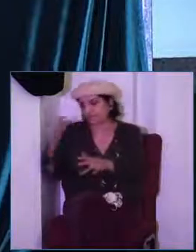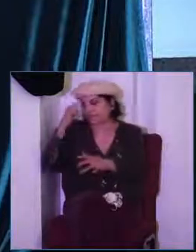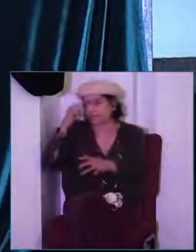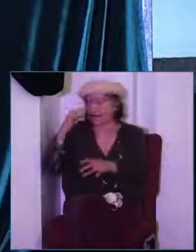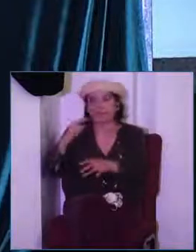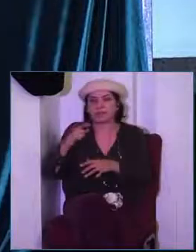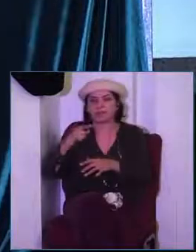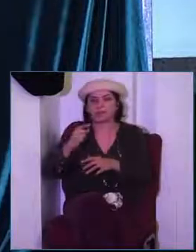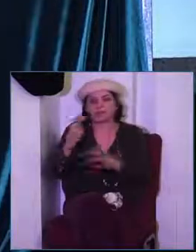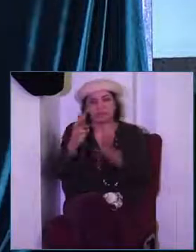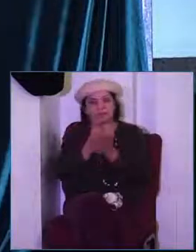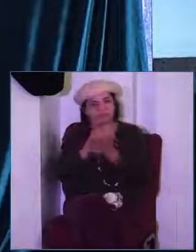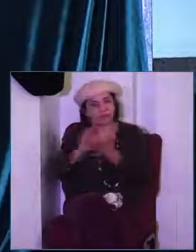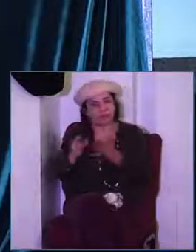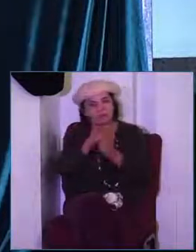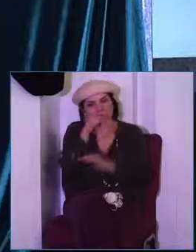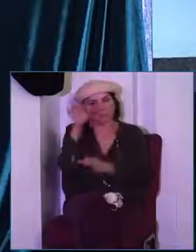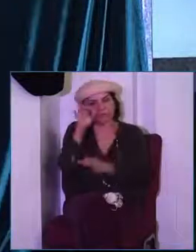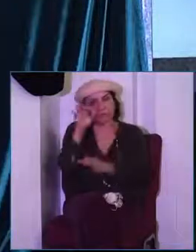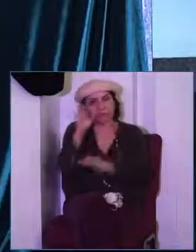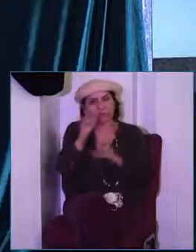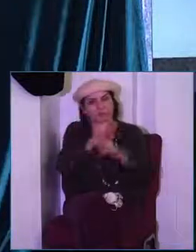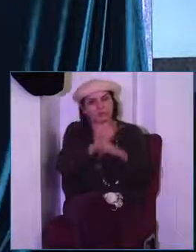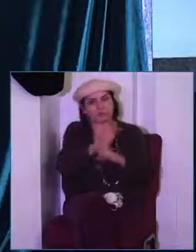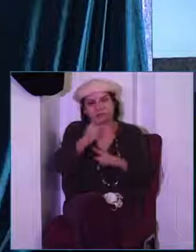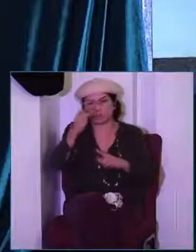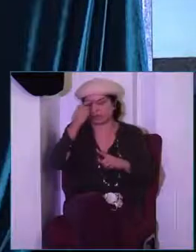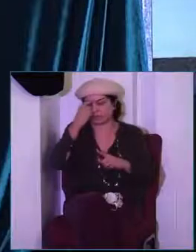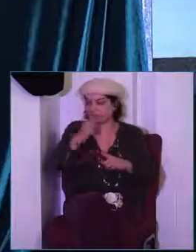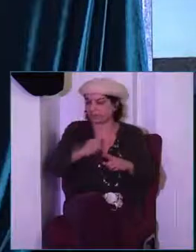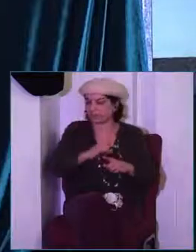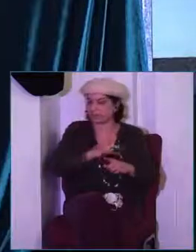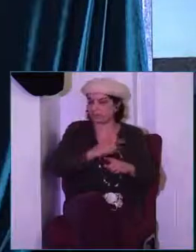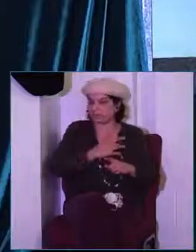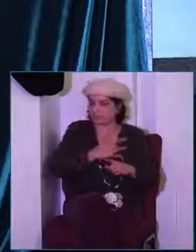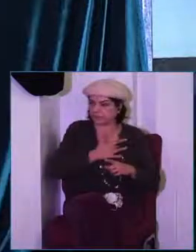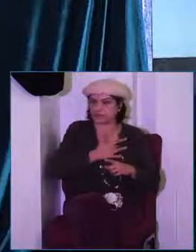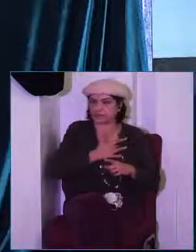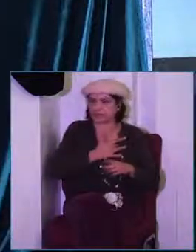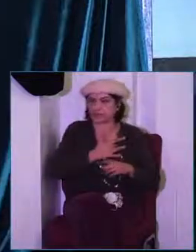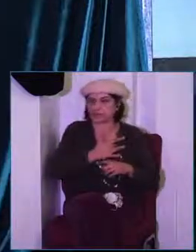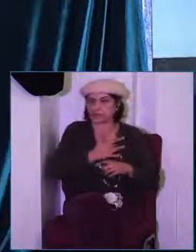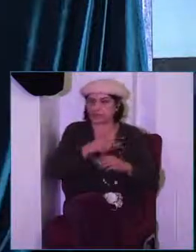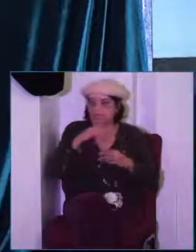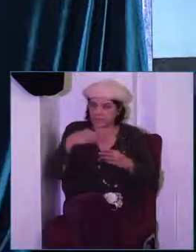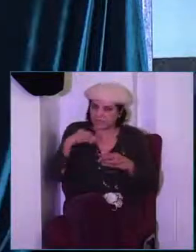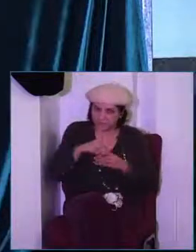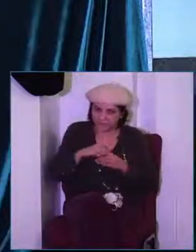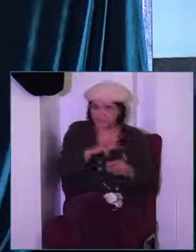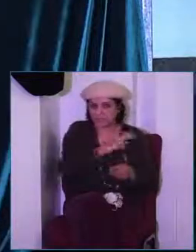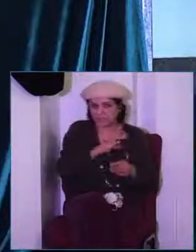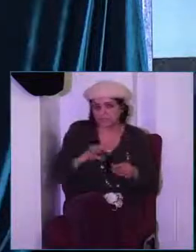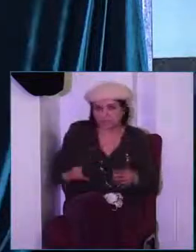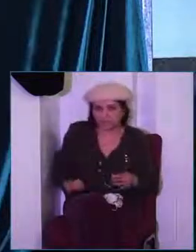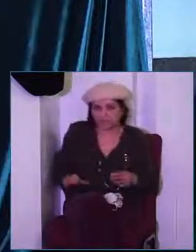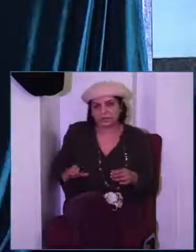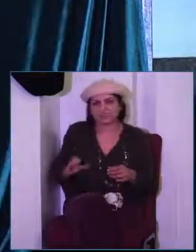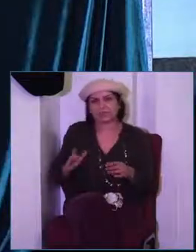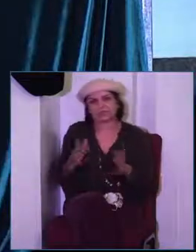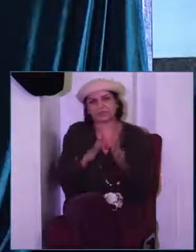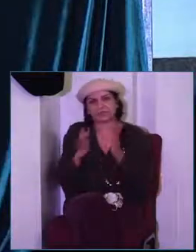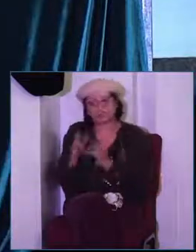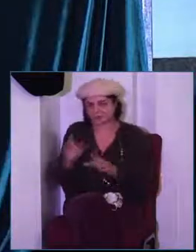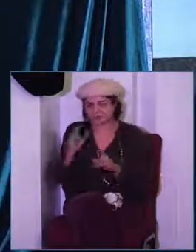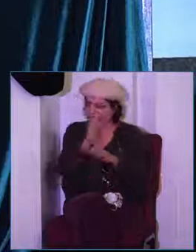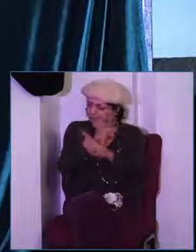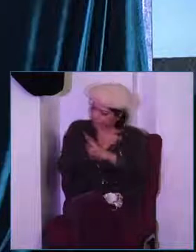heart in Christ Jesus. He says, it's yours. Not it might be